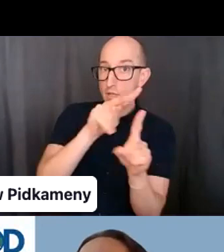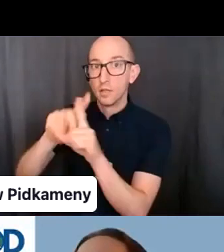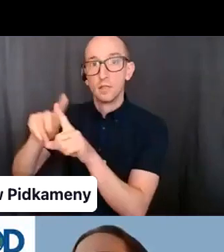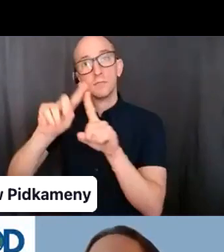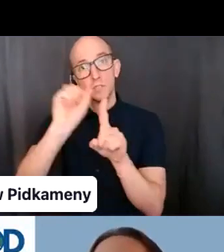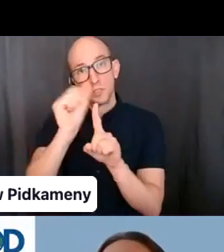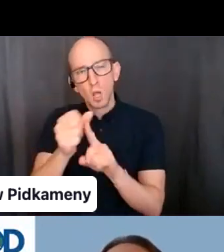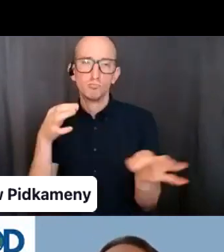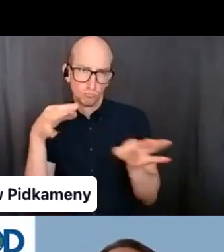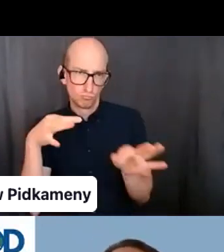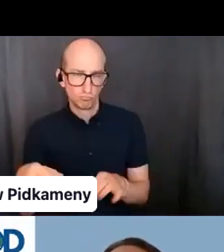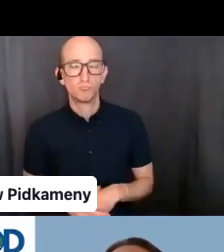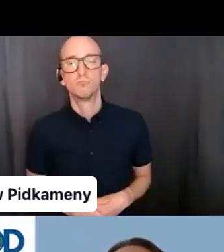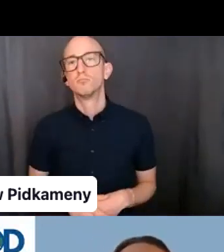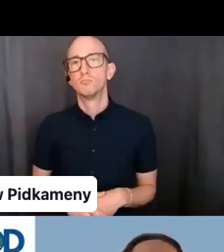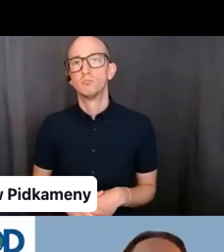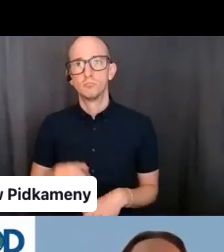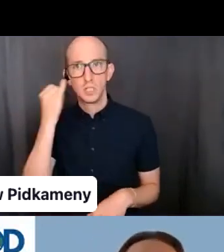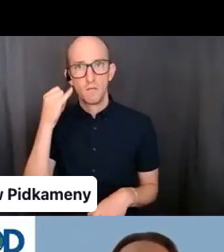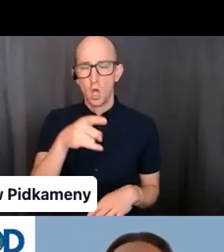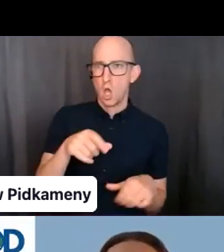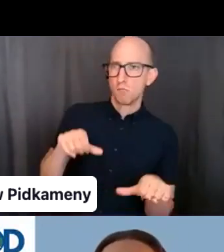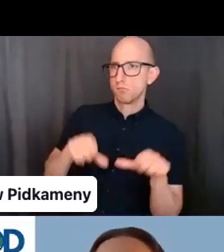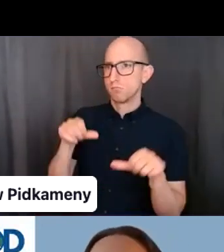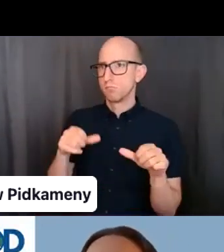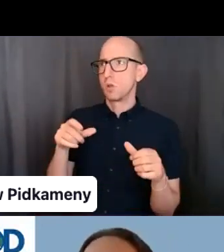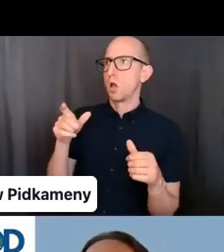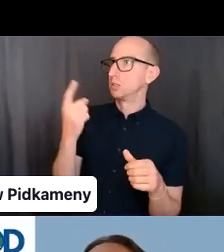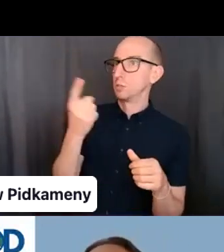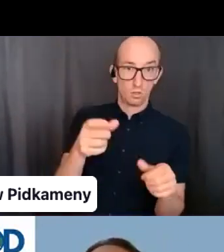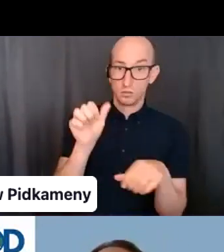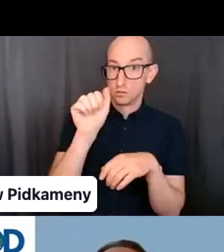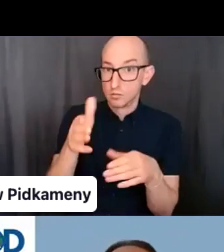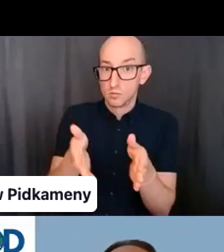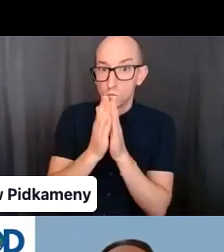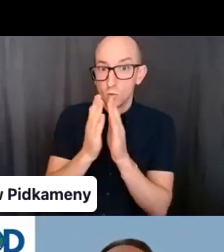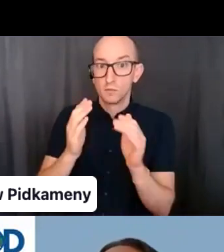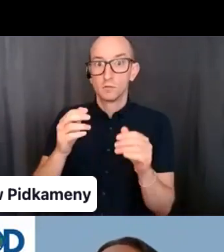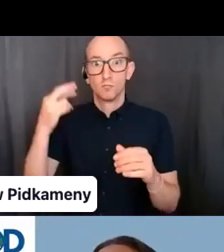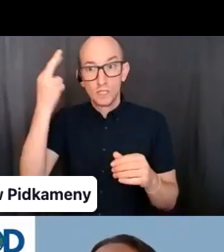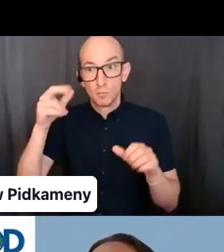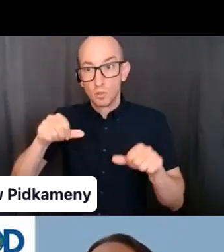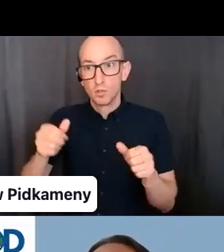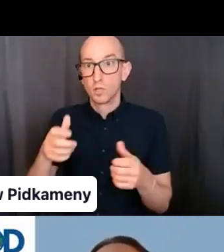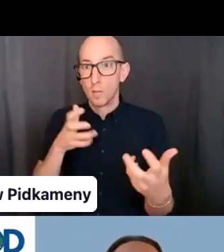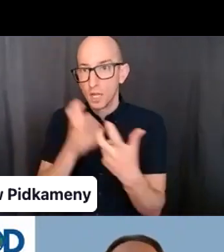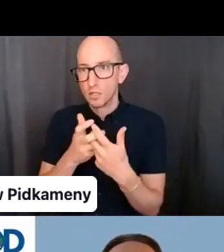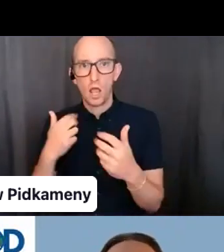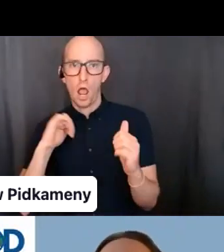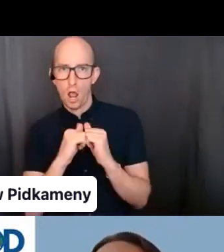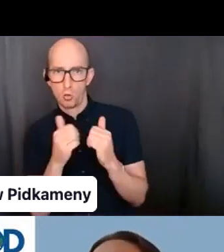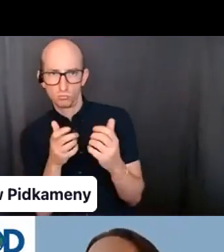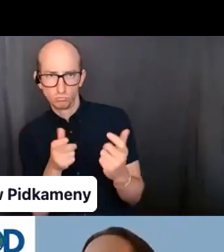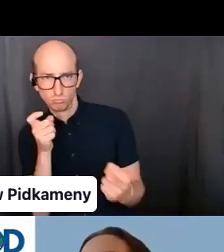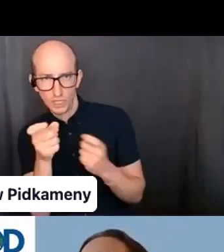offering guidance in navigating reasonable accommodation requests, and providing practical suggestions for